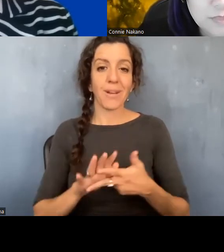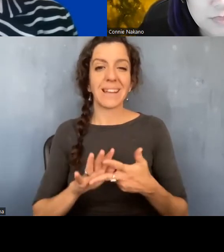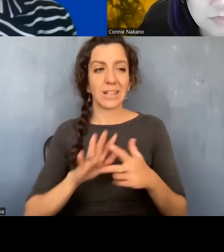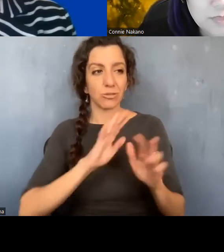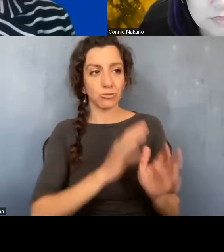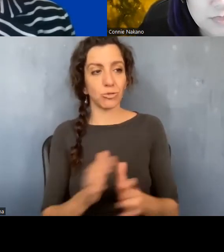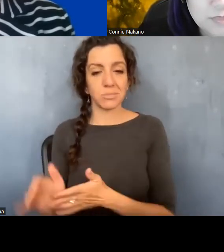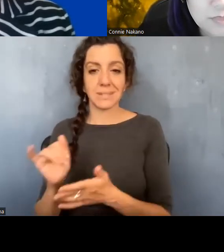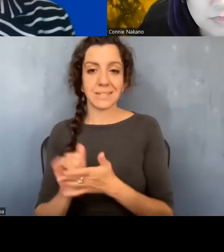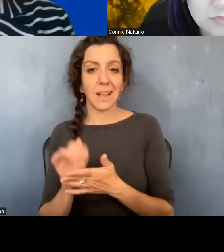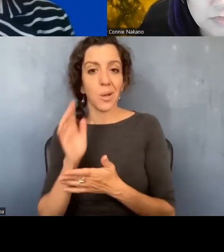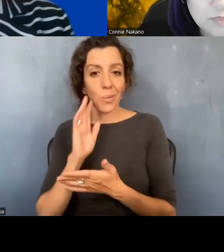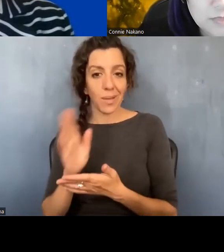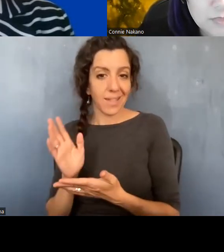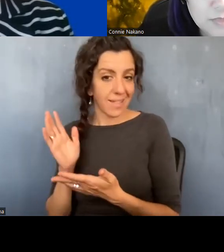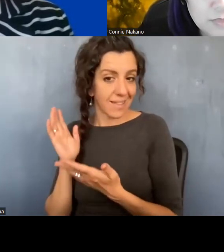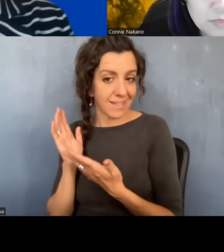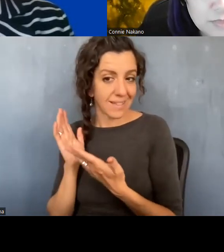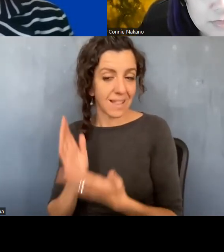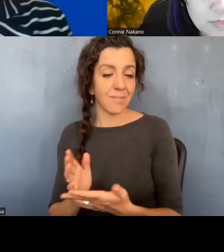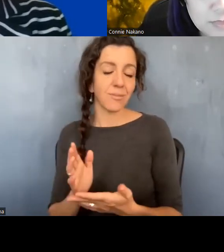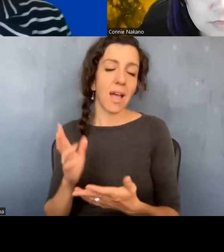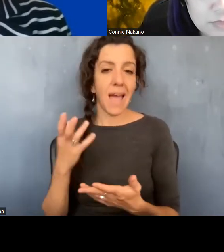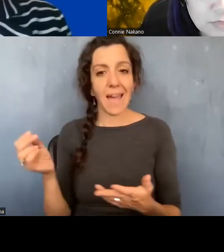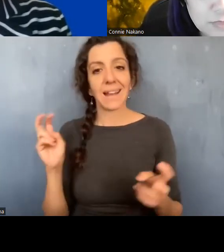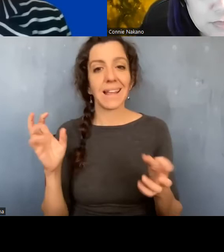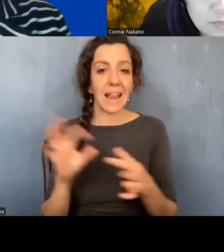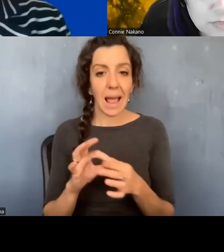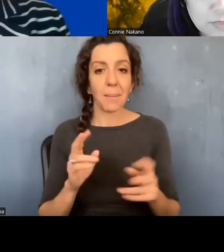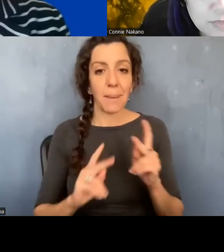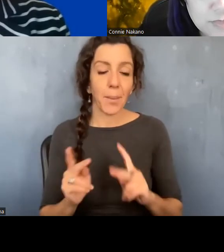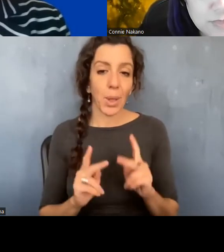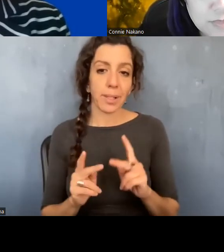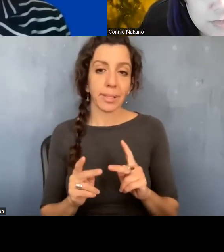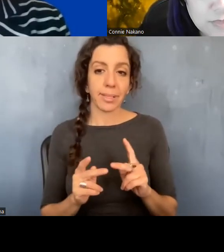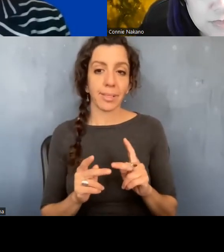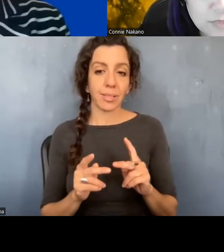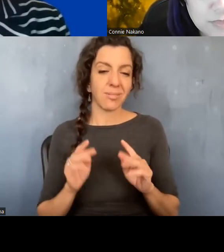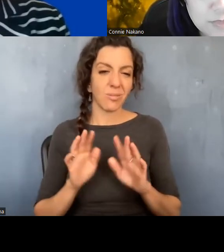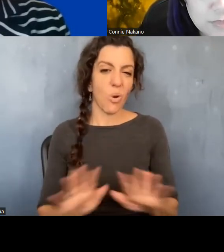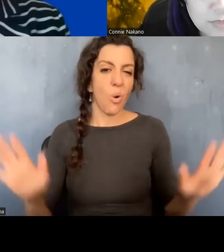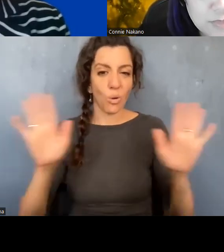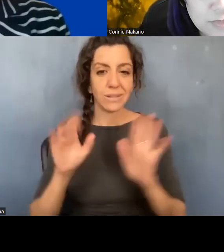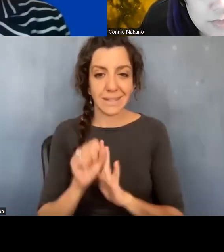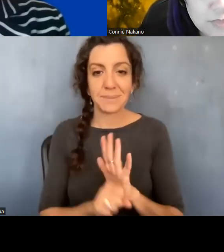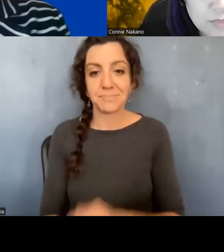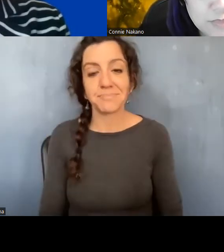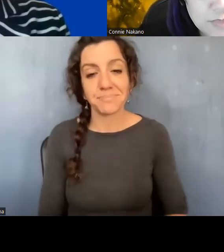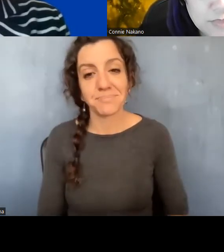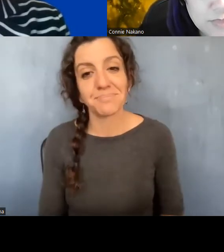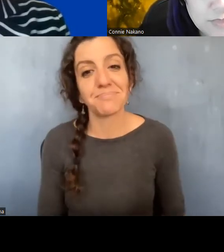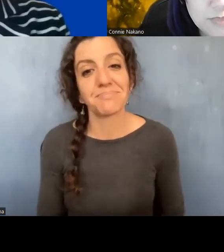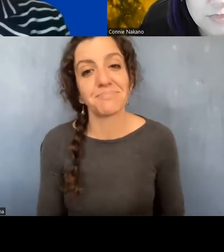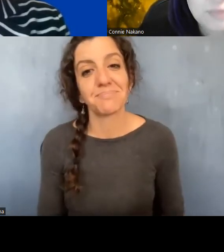entities that deliver, connect people and deliver services throughout our state.